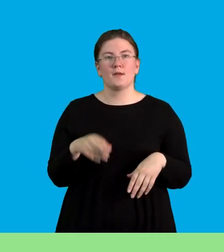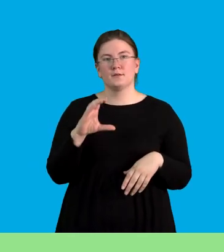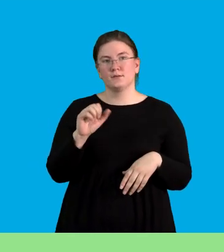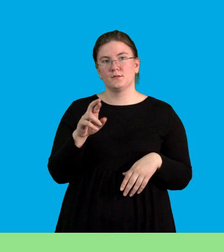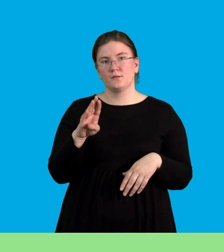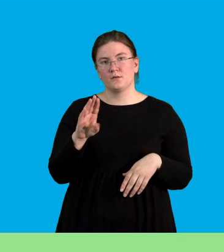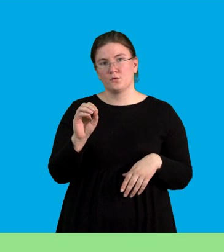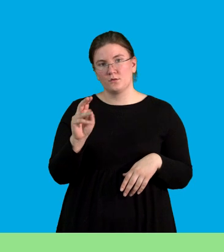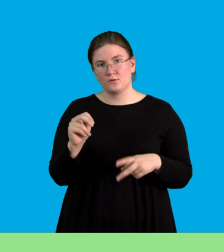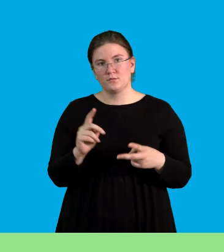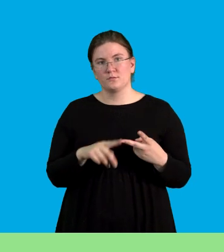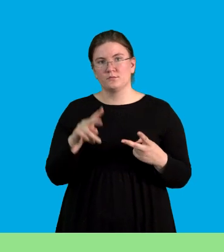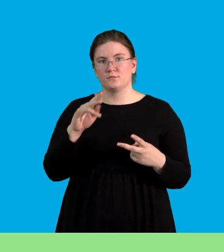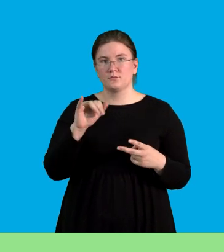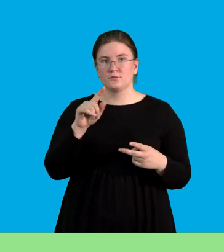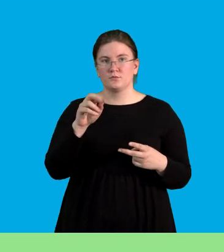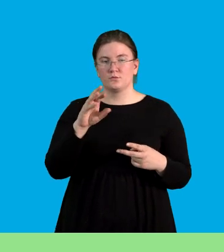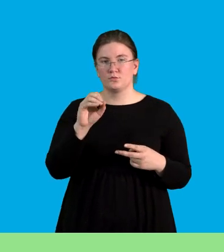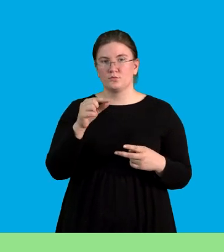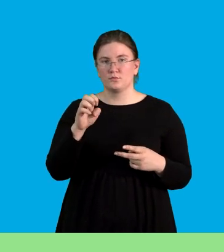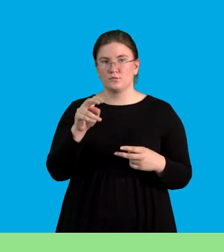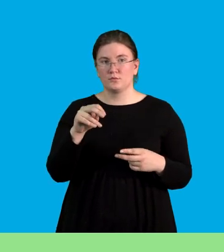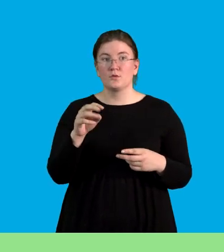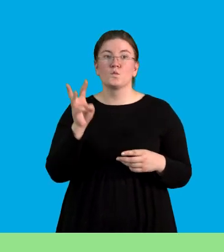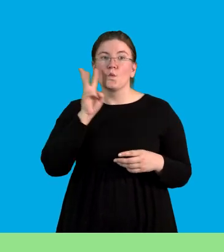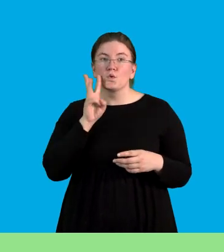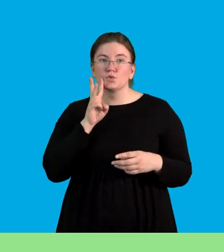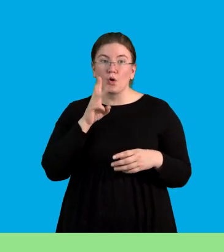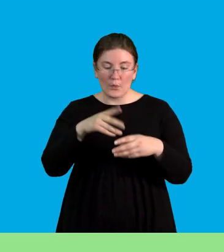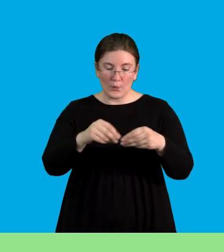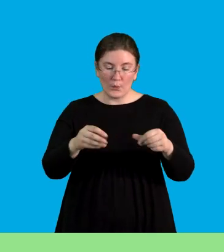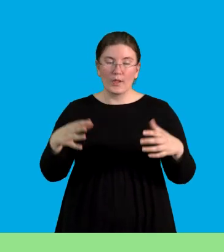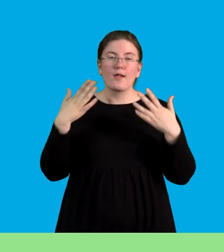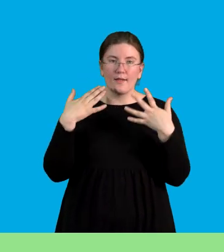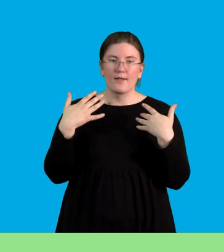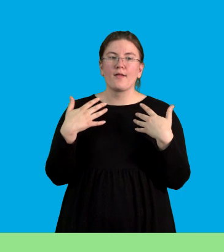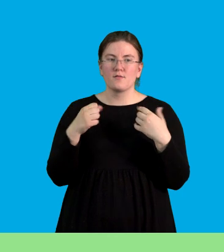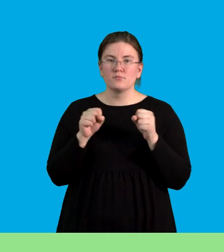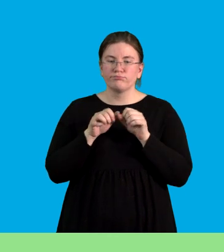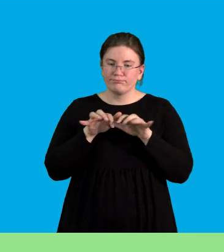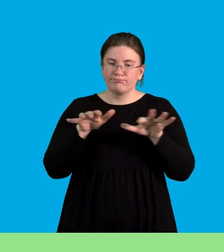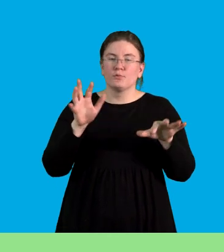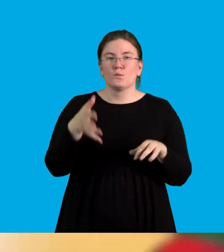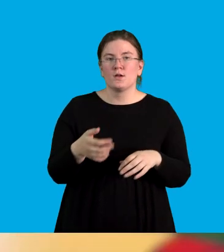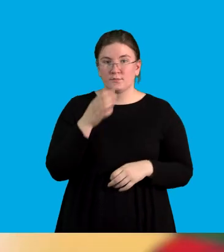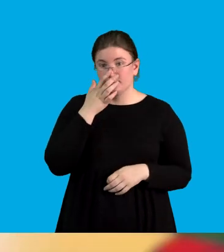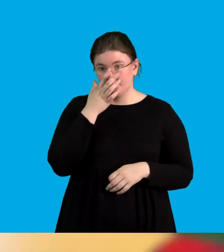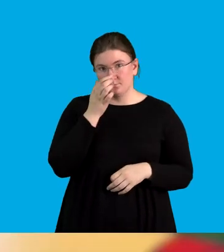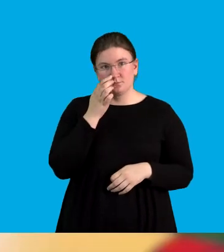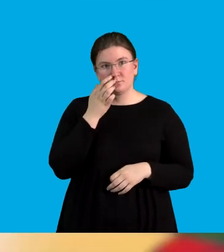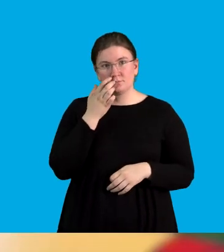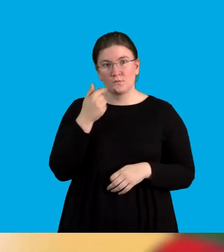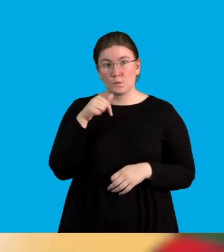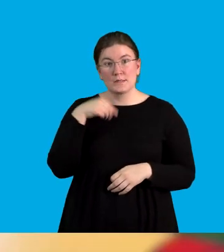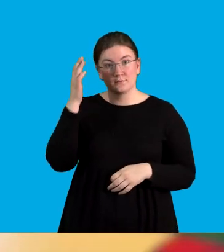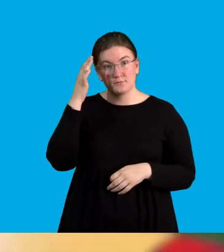nitrogen that are released back into the soil, air, and water. And we should know that